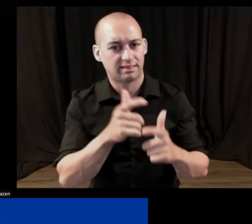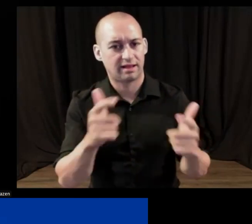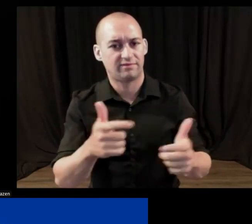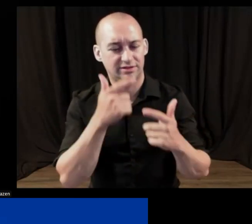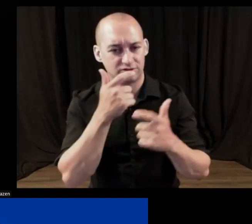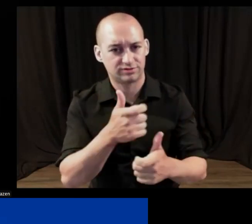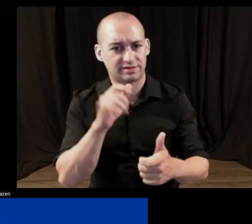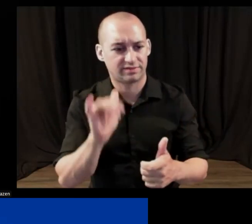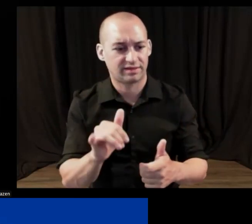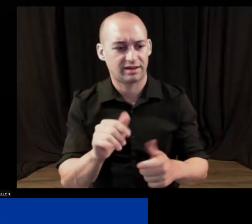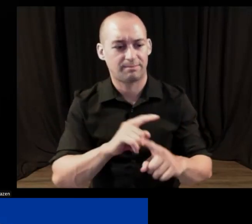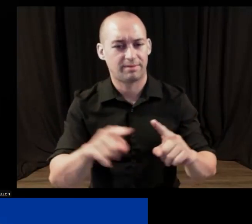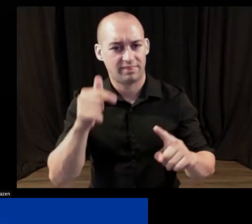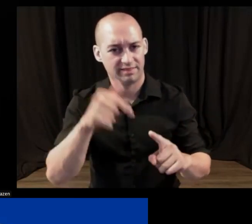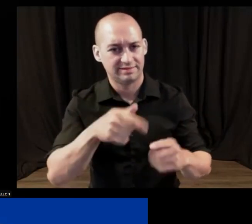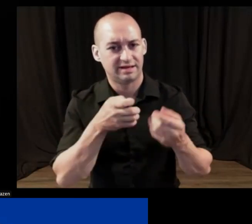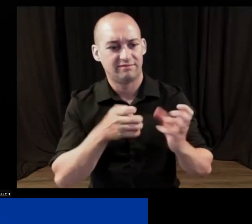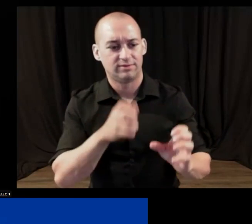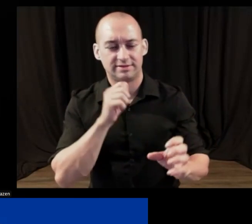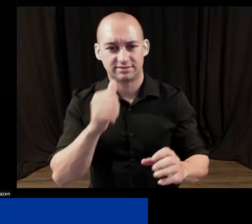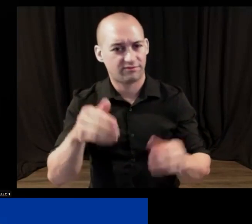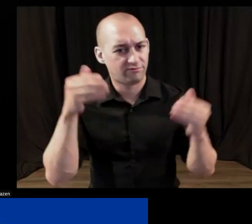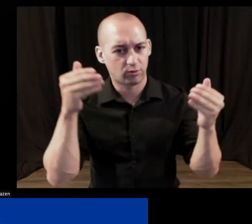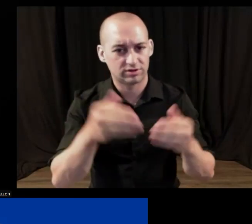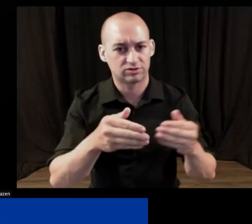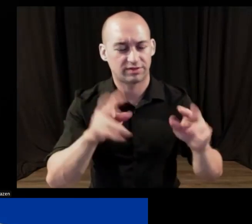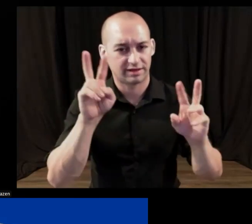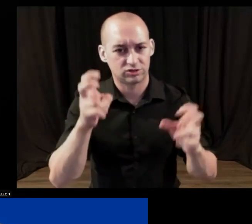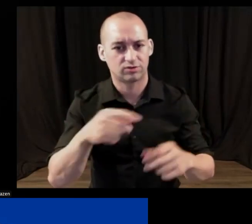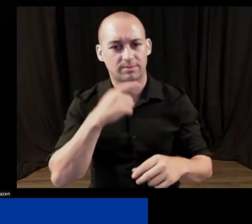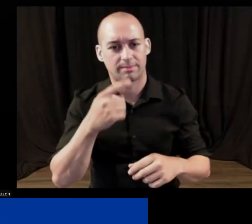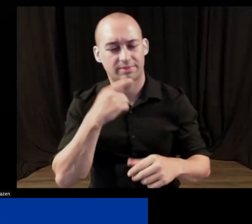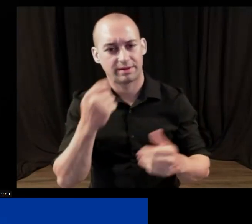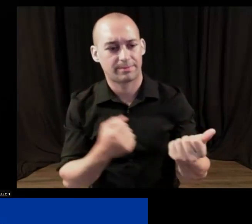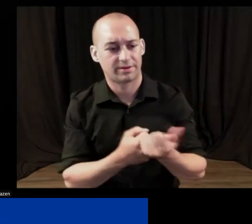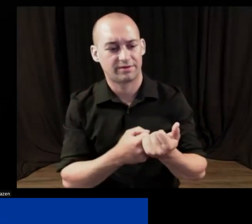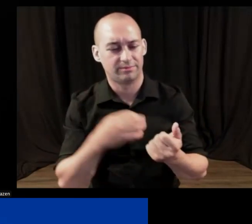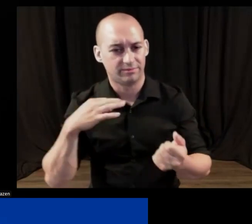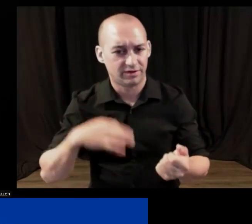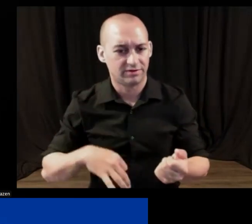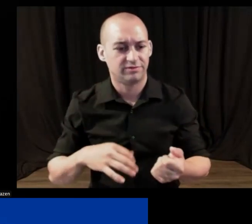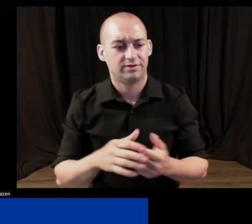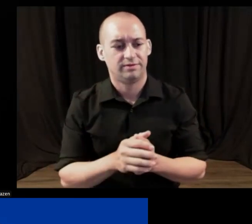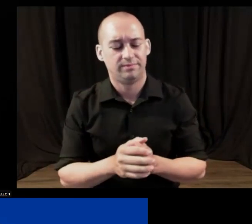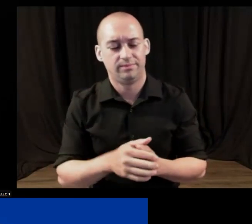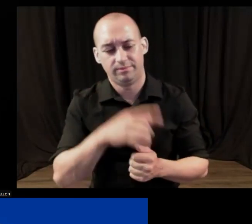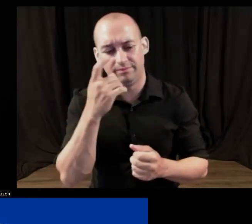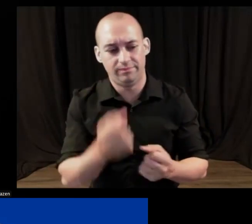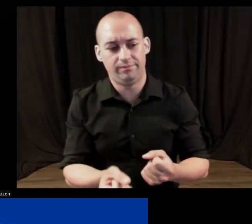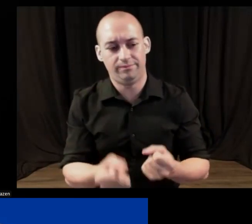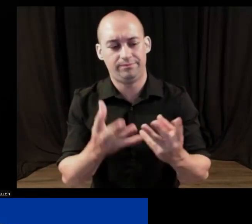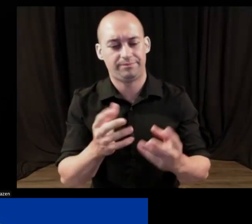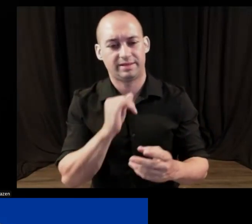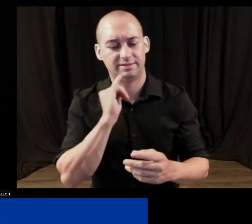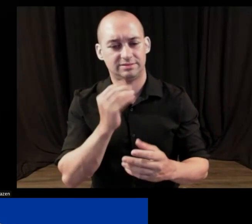but this effort does not focus on the issue of a public benefit because so much work has already gone forward in